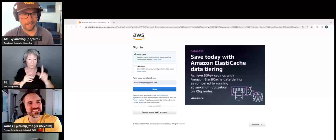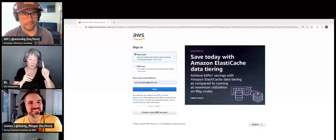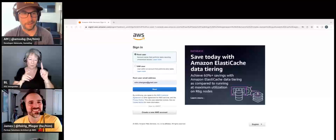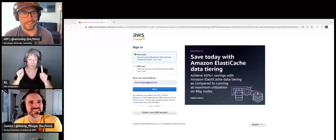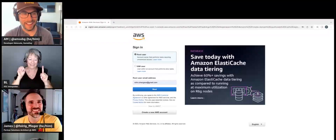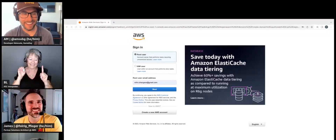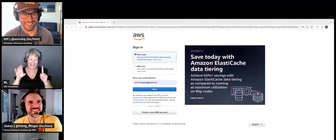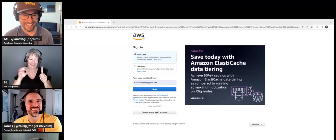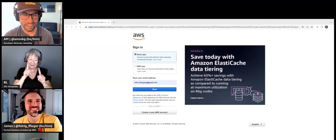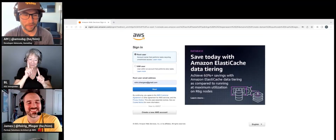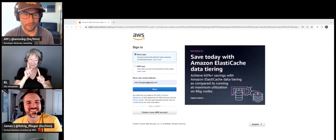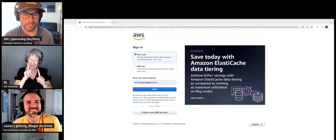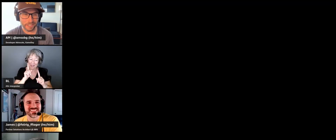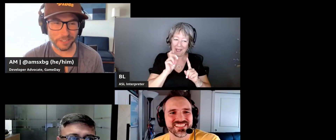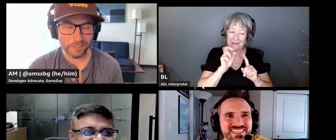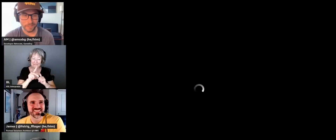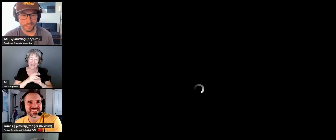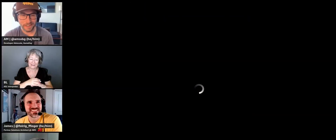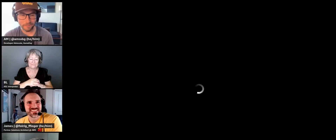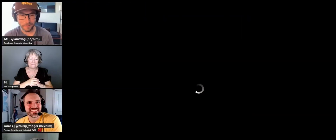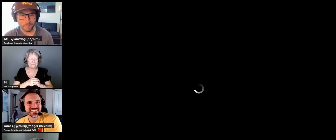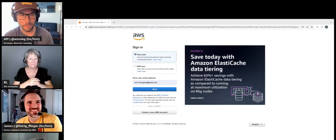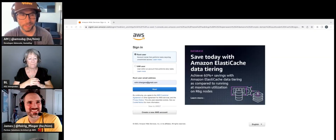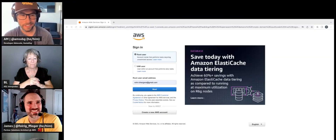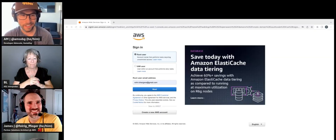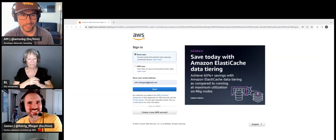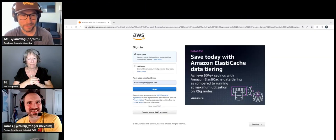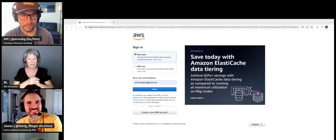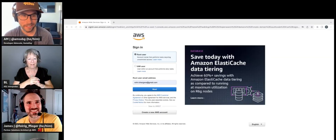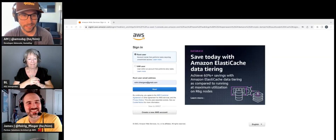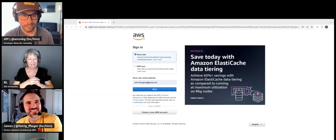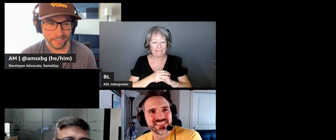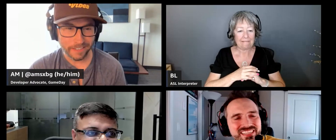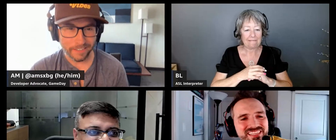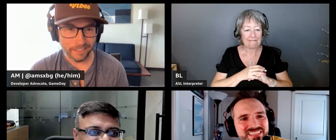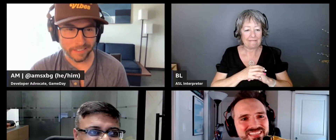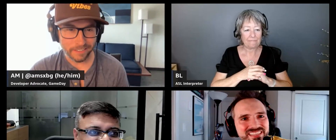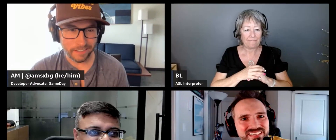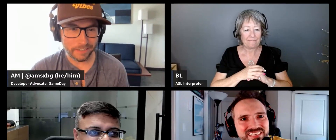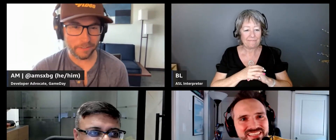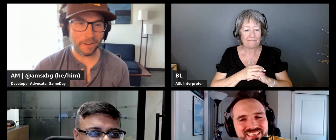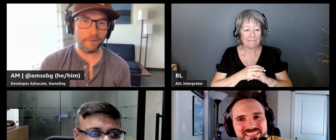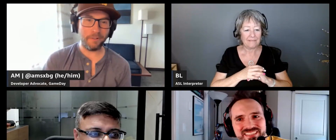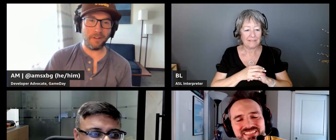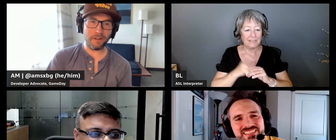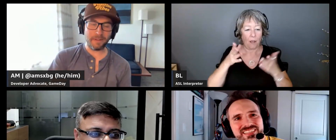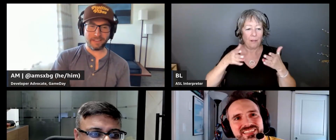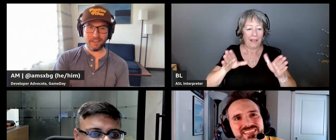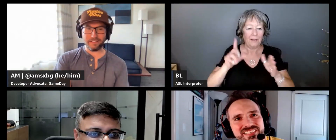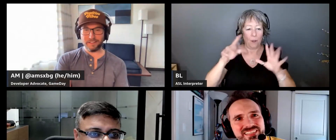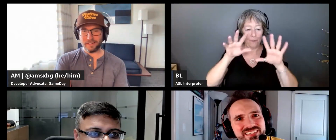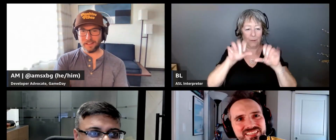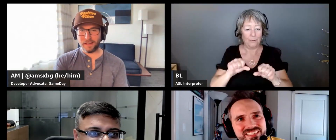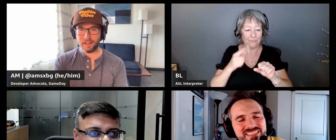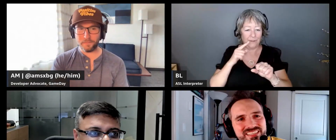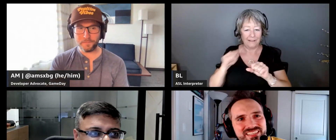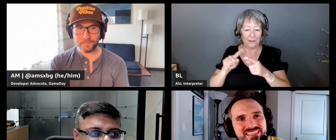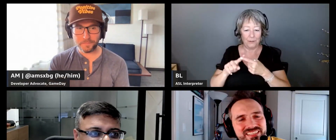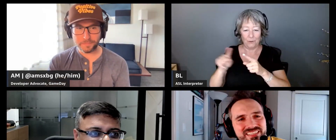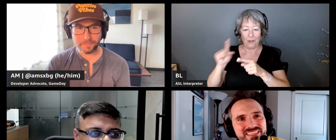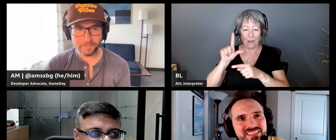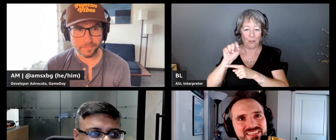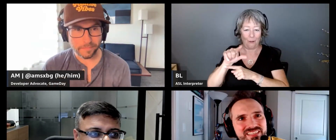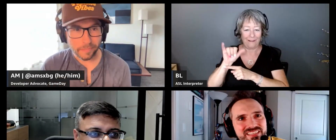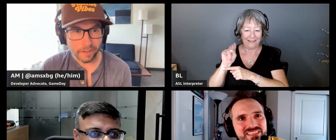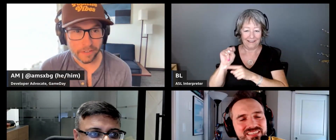back. Okay. Yeah, I'll take your screen down for a moment to let you go log back in.